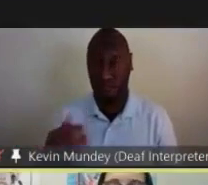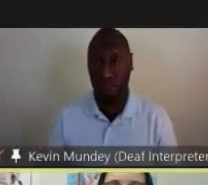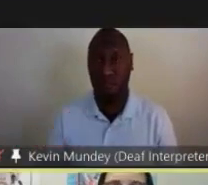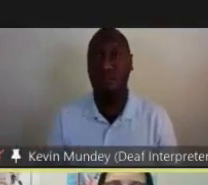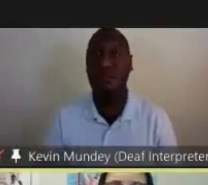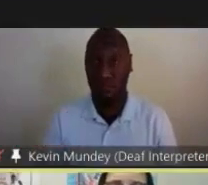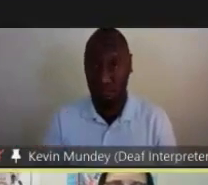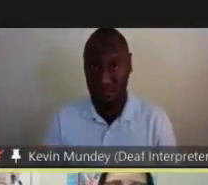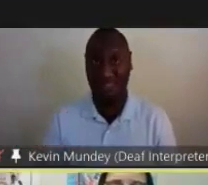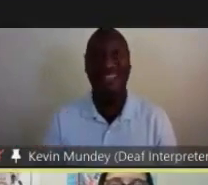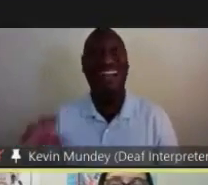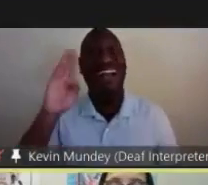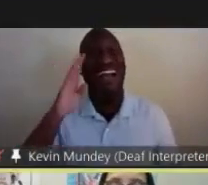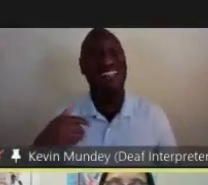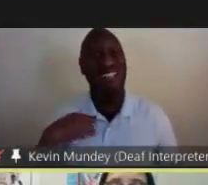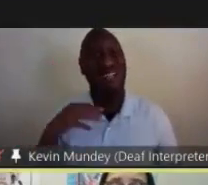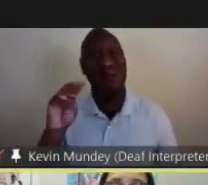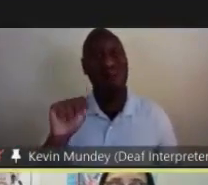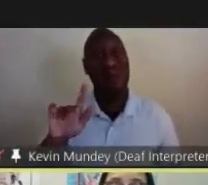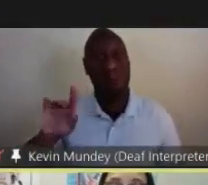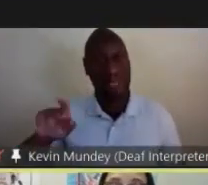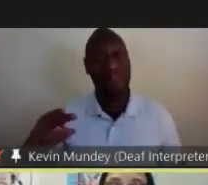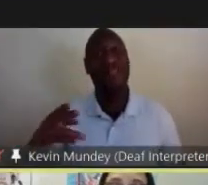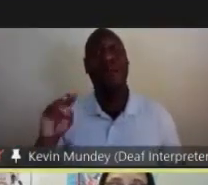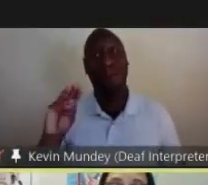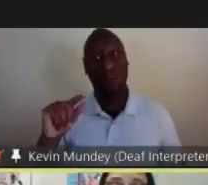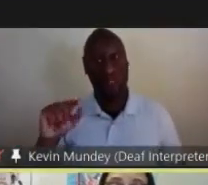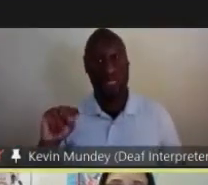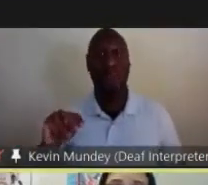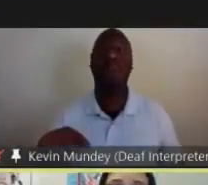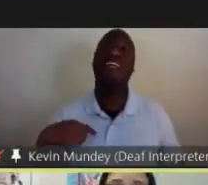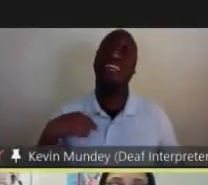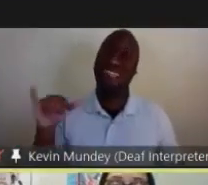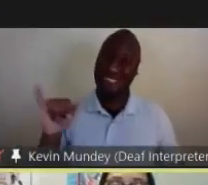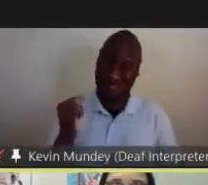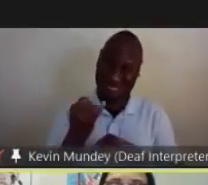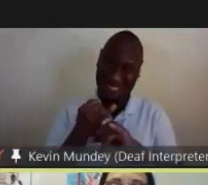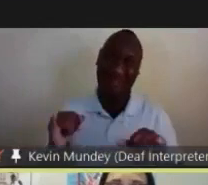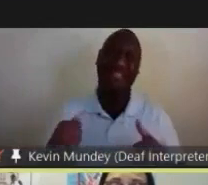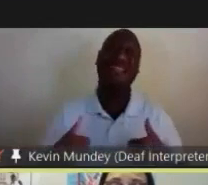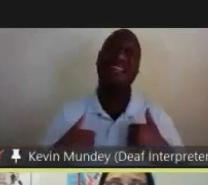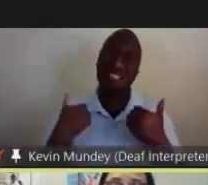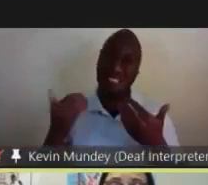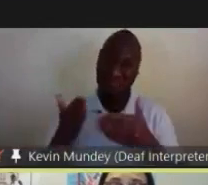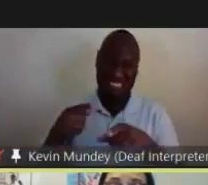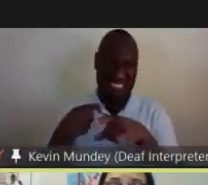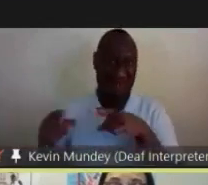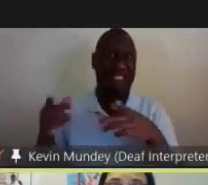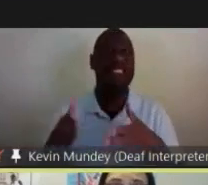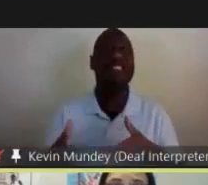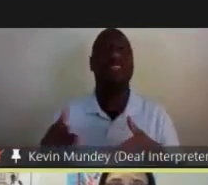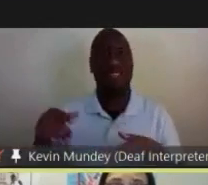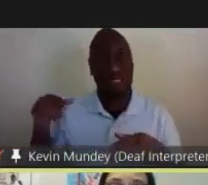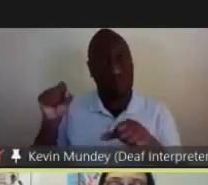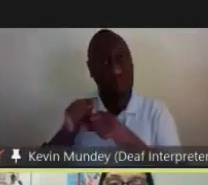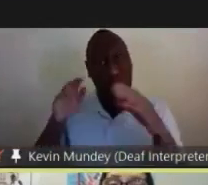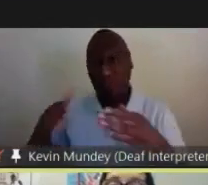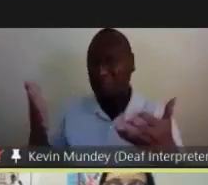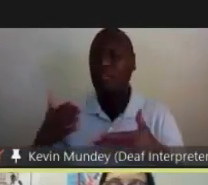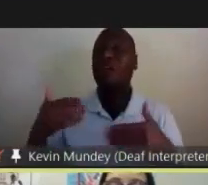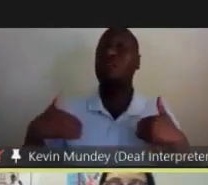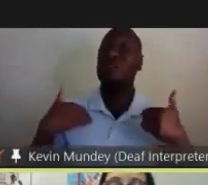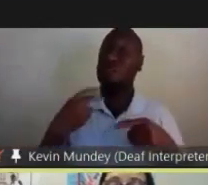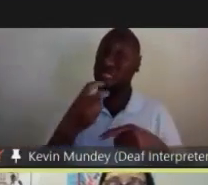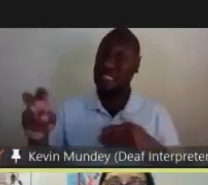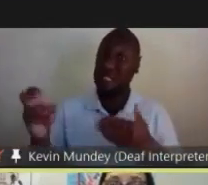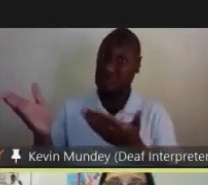Hi, I'm Mary Beth Morgan. I am also an independent living services specialist, and I specialize in youth transition services. I